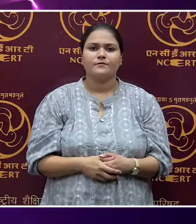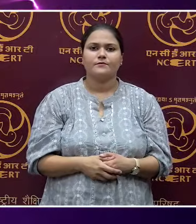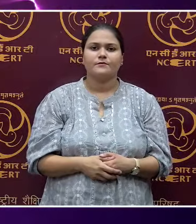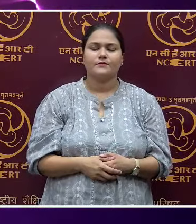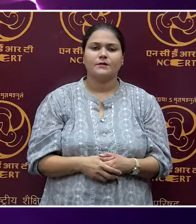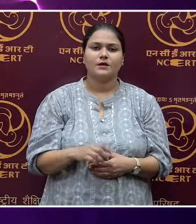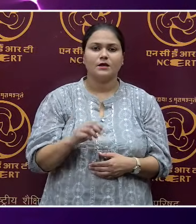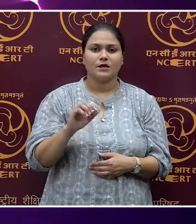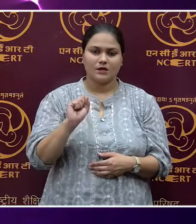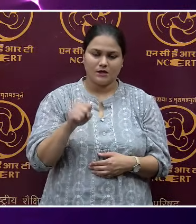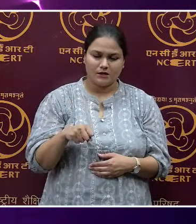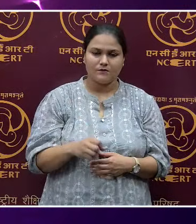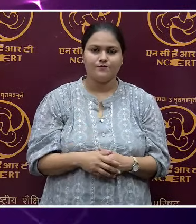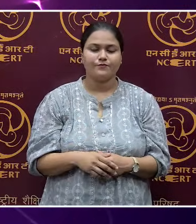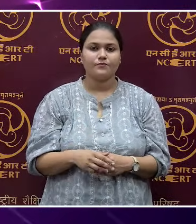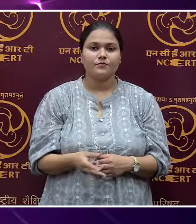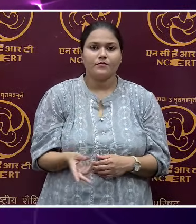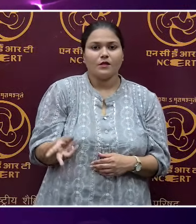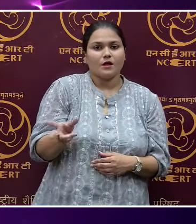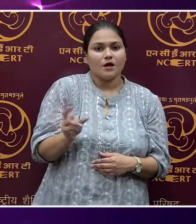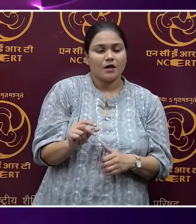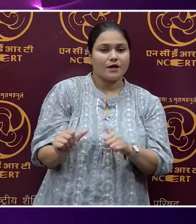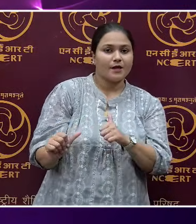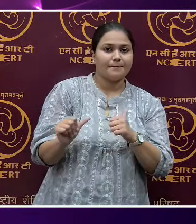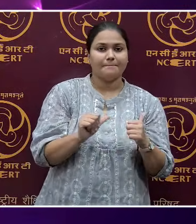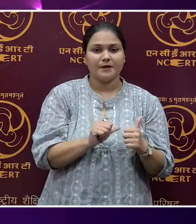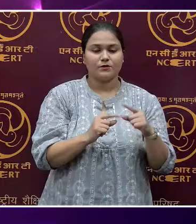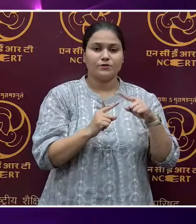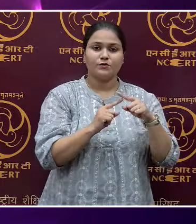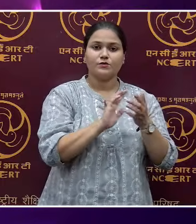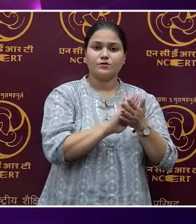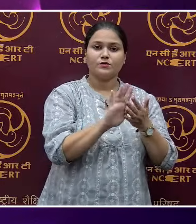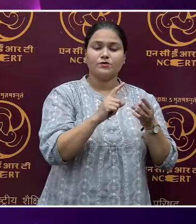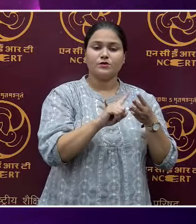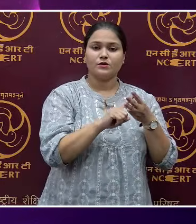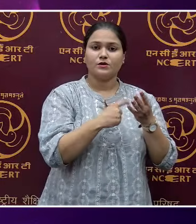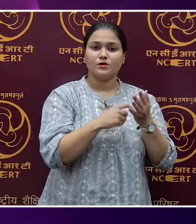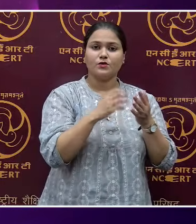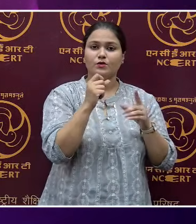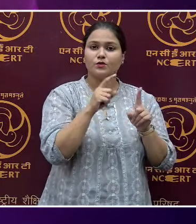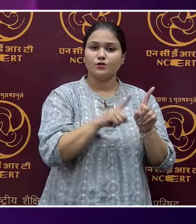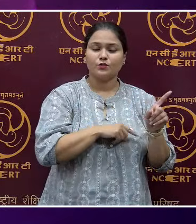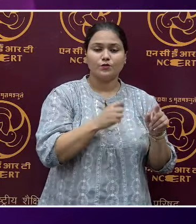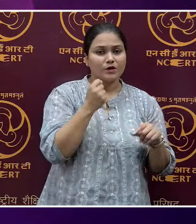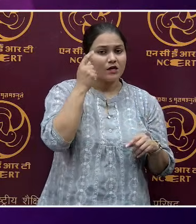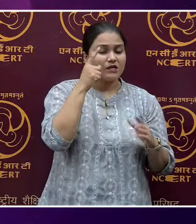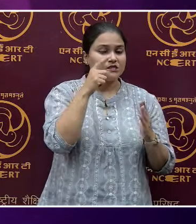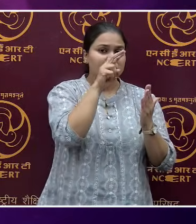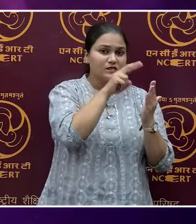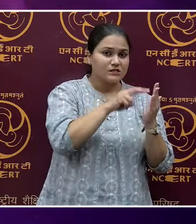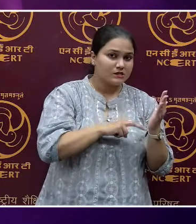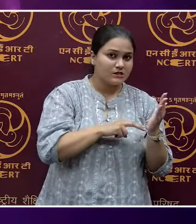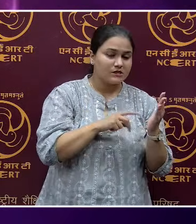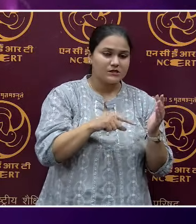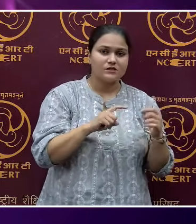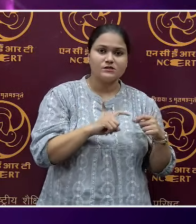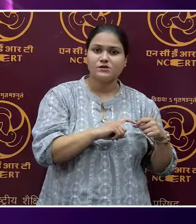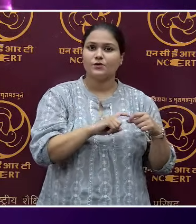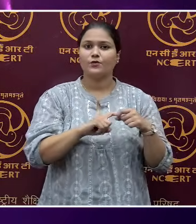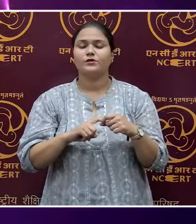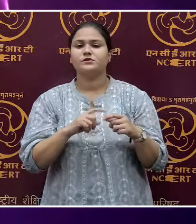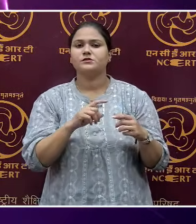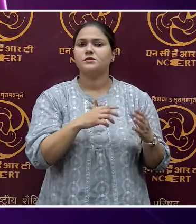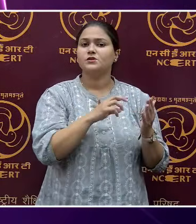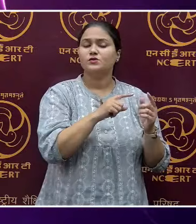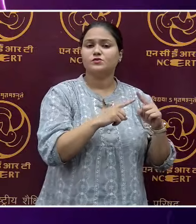have submitted this, you have to again back to the theory part. Okay. In theory you can easily understand. These questions are actually developed by the